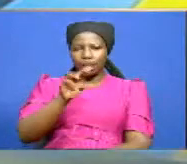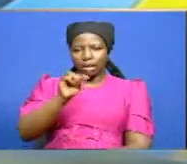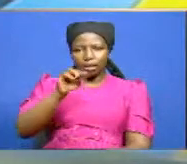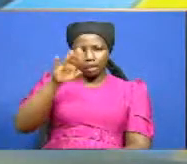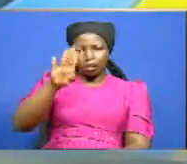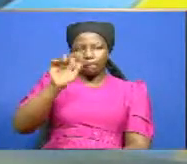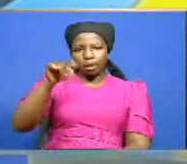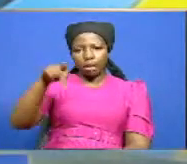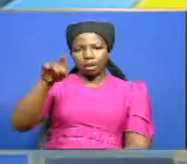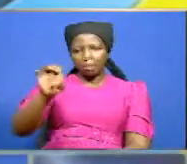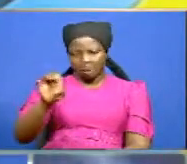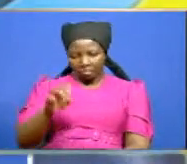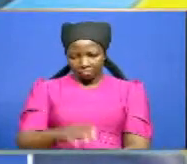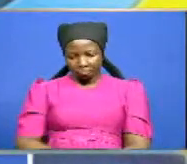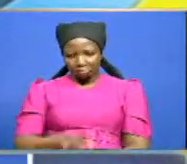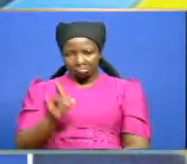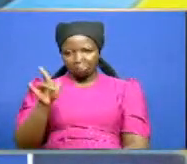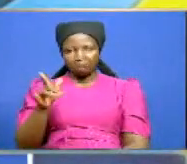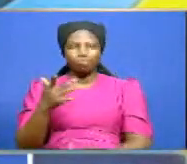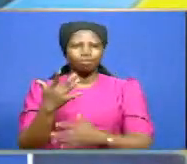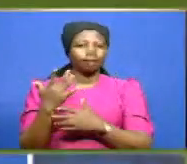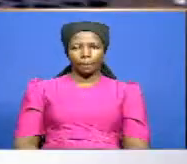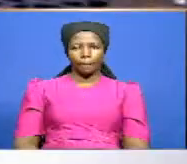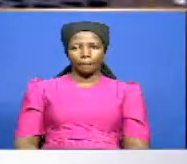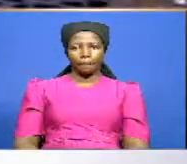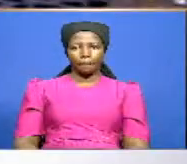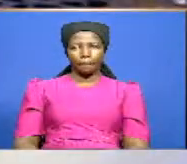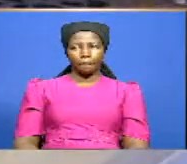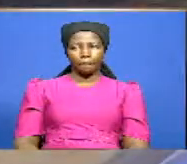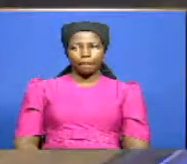from Liverpool. The Reds have previously been